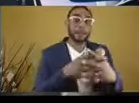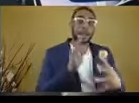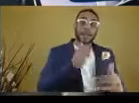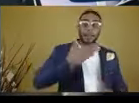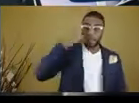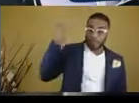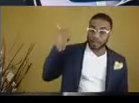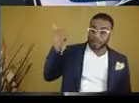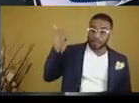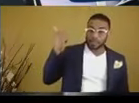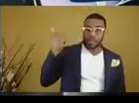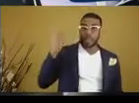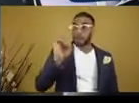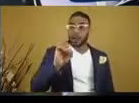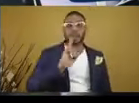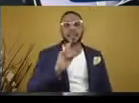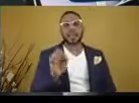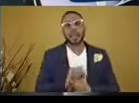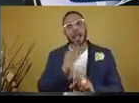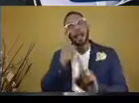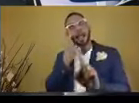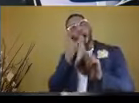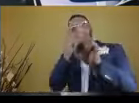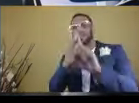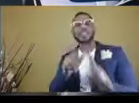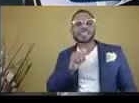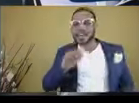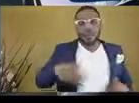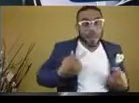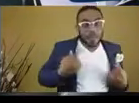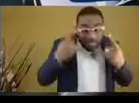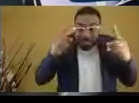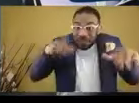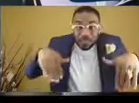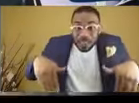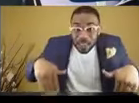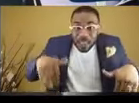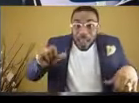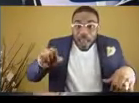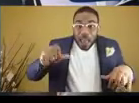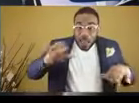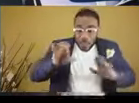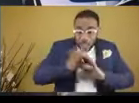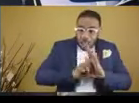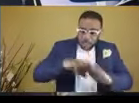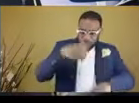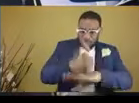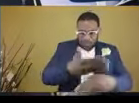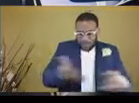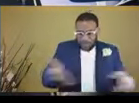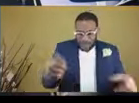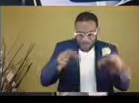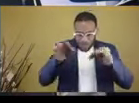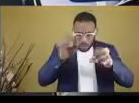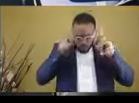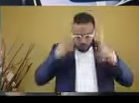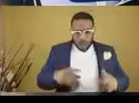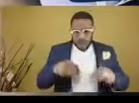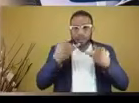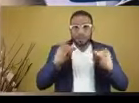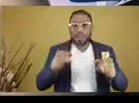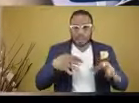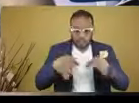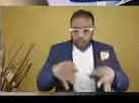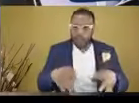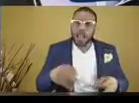best, democracy is aspirational. It has not been achieved as the Constitution lays it out, as the Declaration of Independence lay it out.